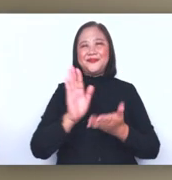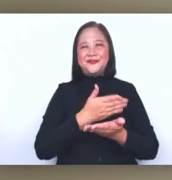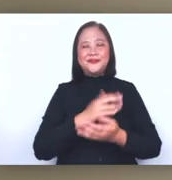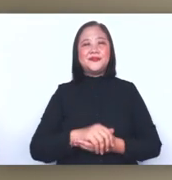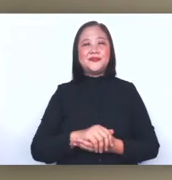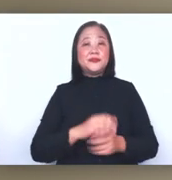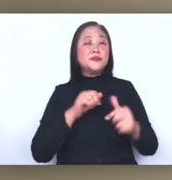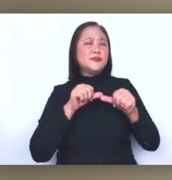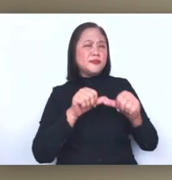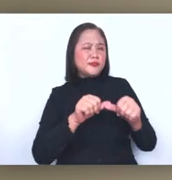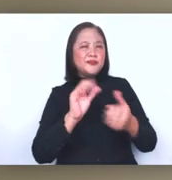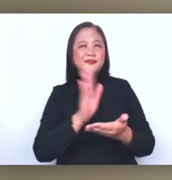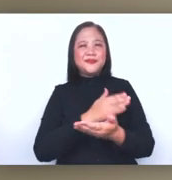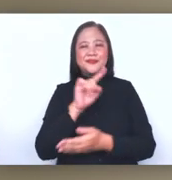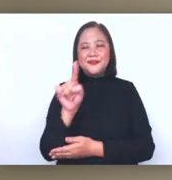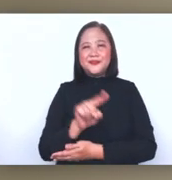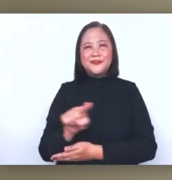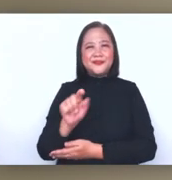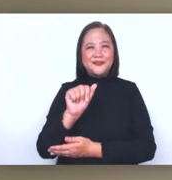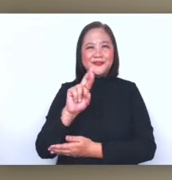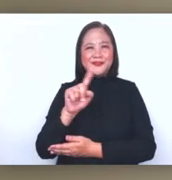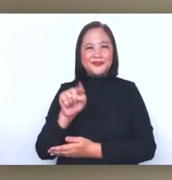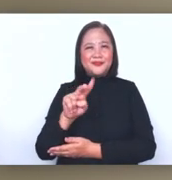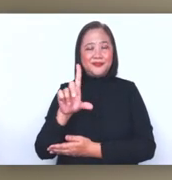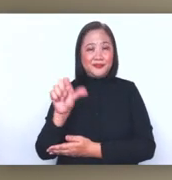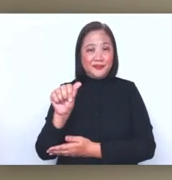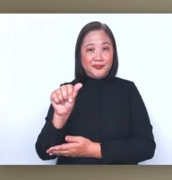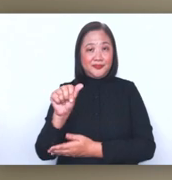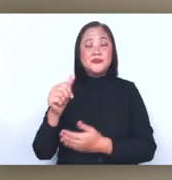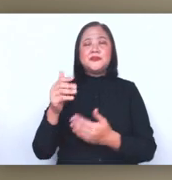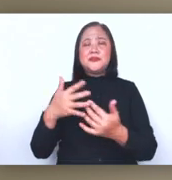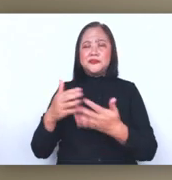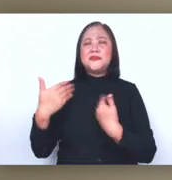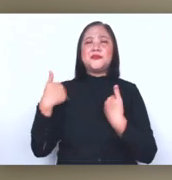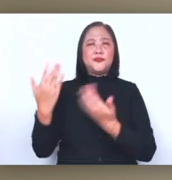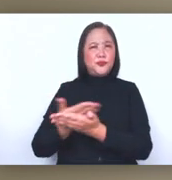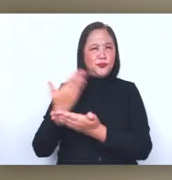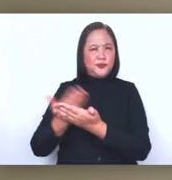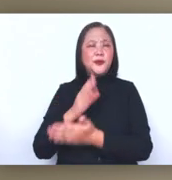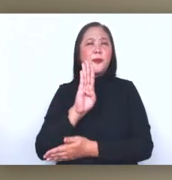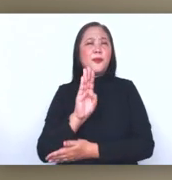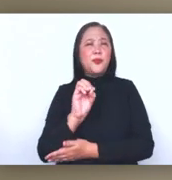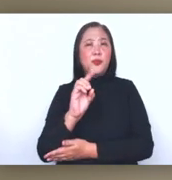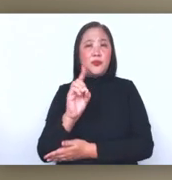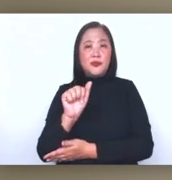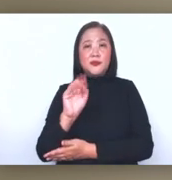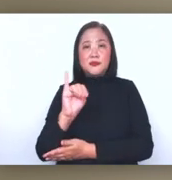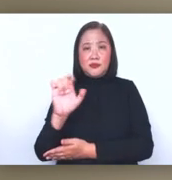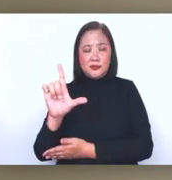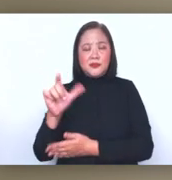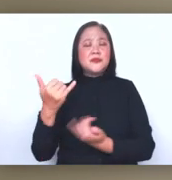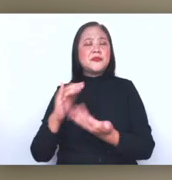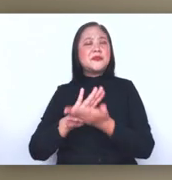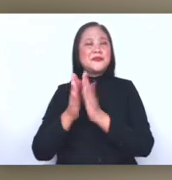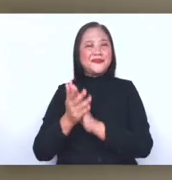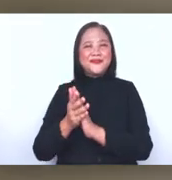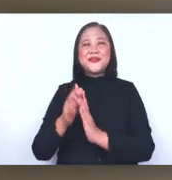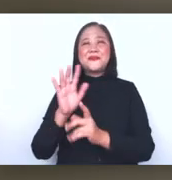performing zarzuelas even as new reforms like vaudeville took hold of the popular